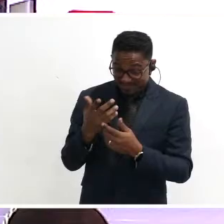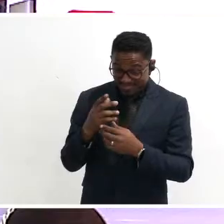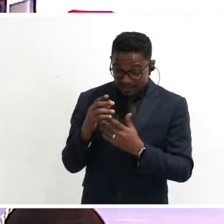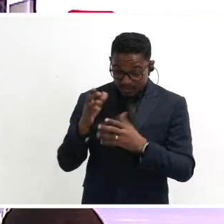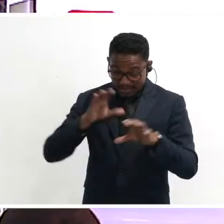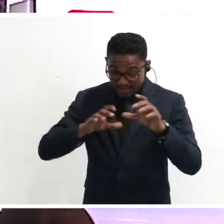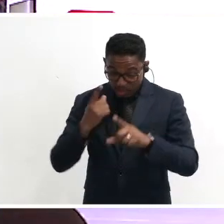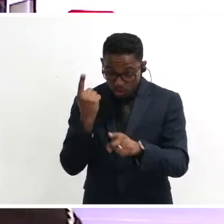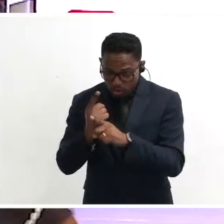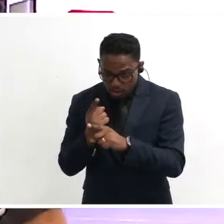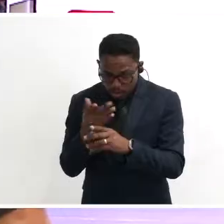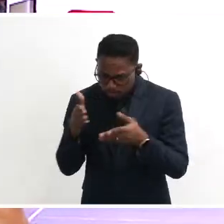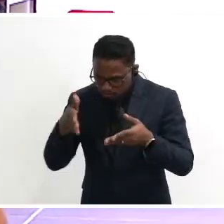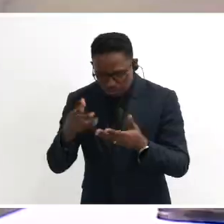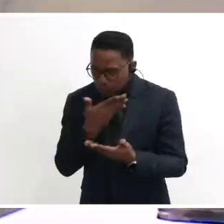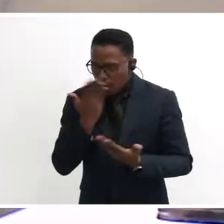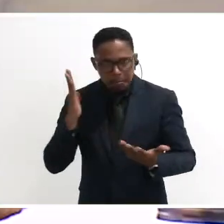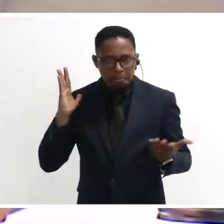Muchas gracias.